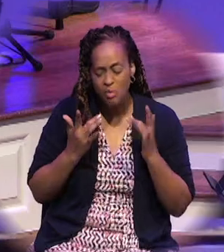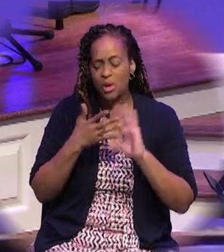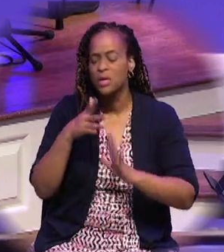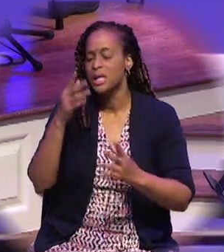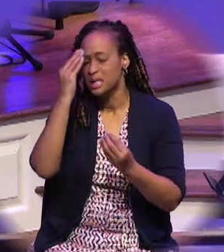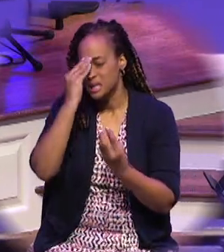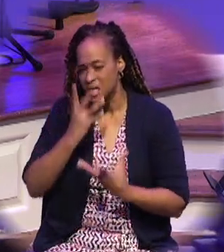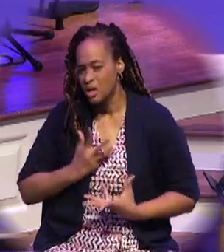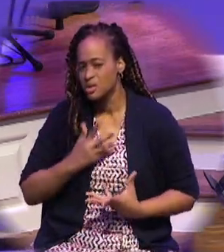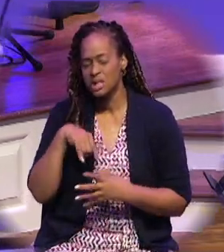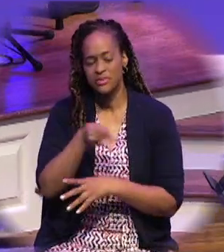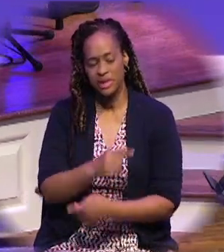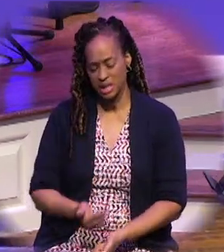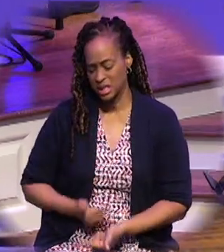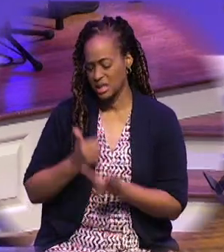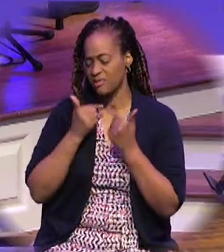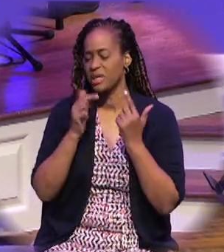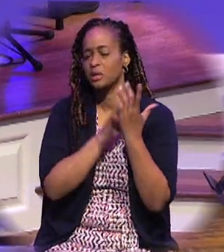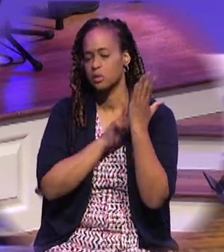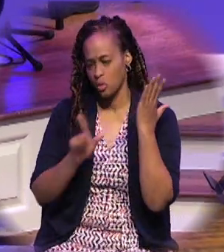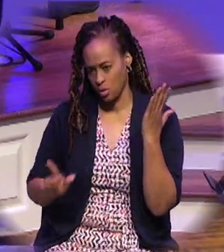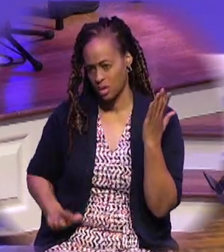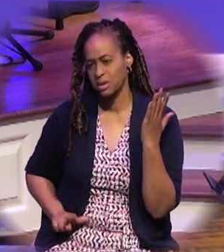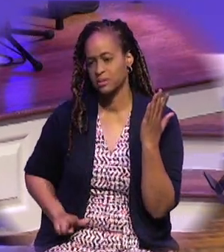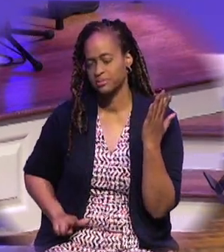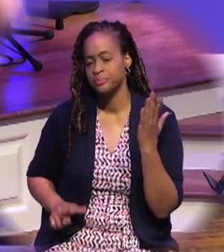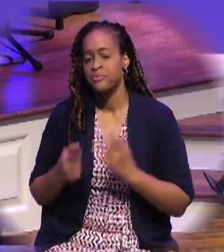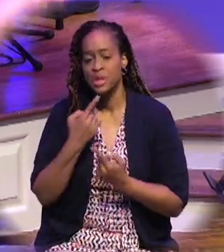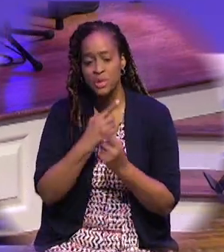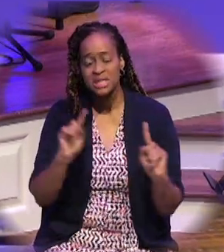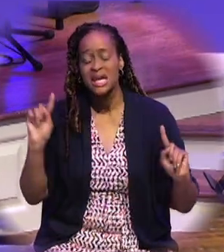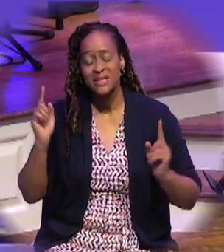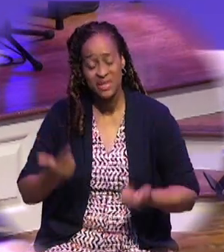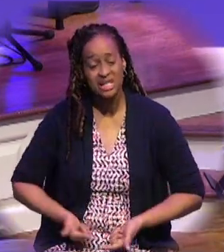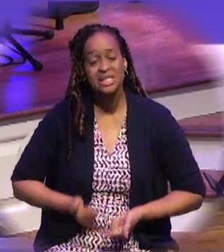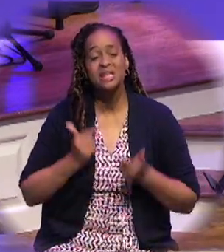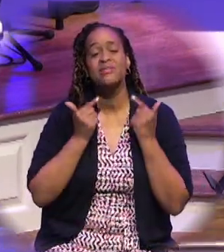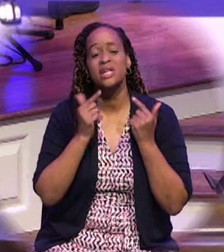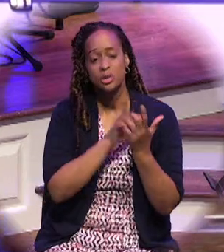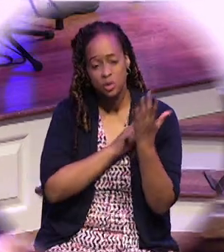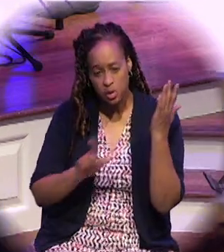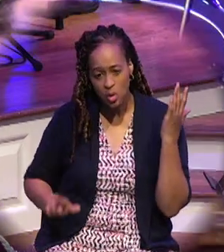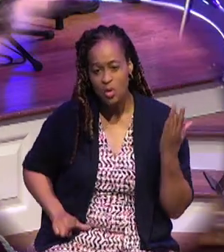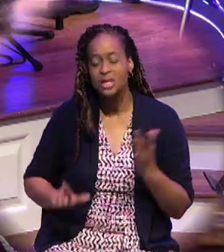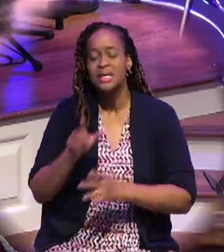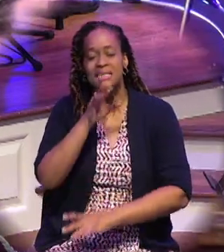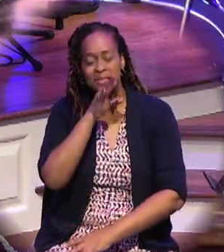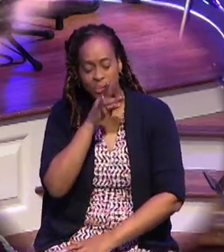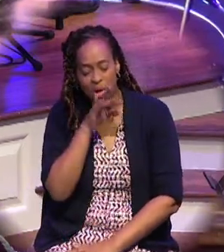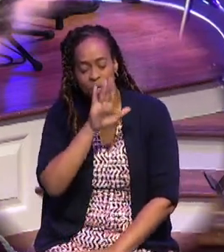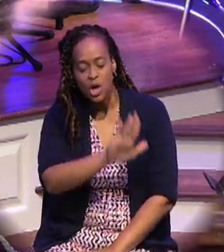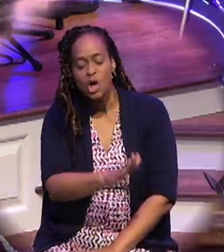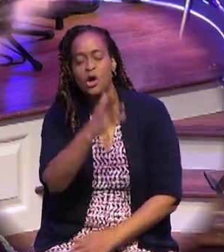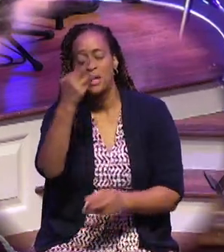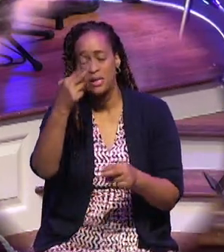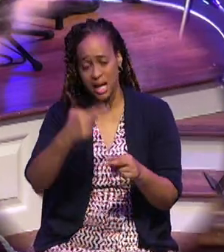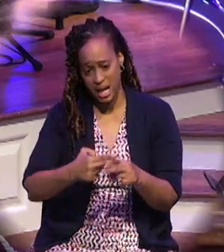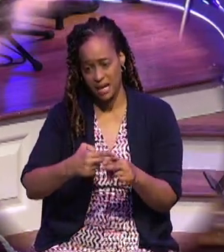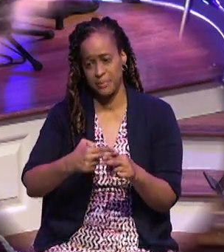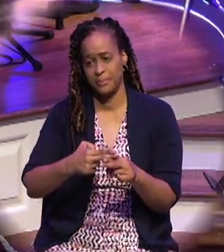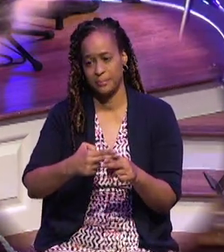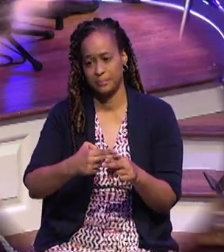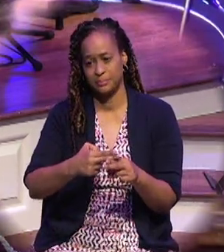us the living Lord. Can we say that? The living Lord spoke her